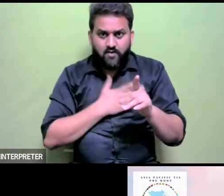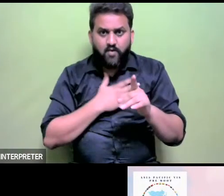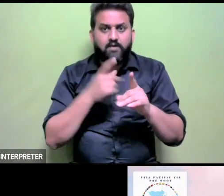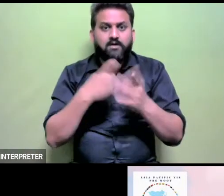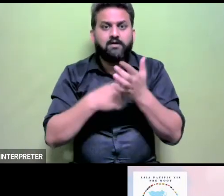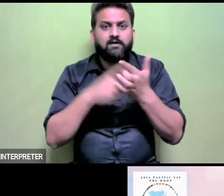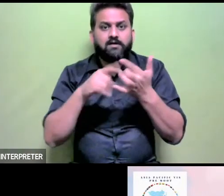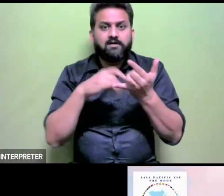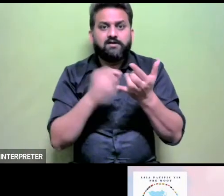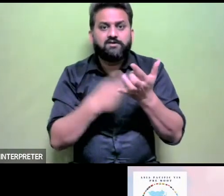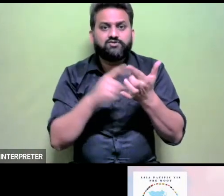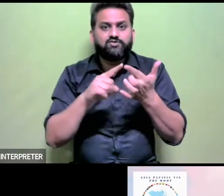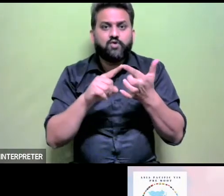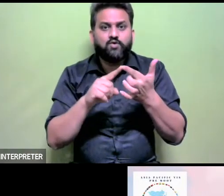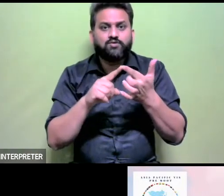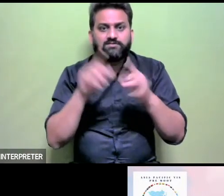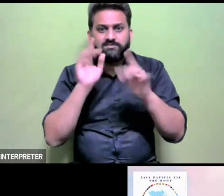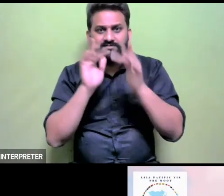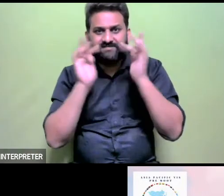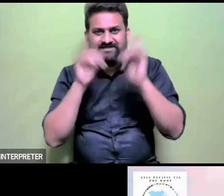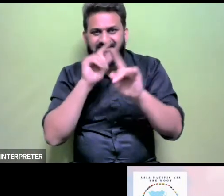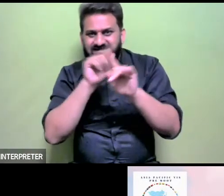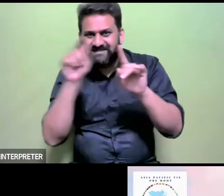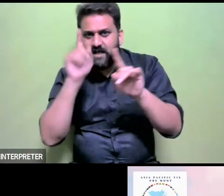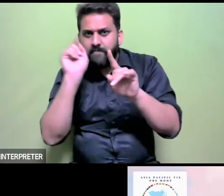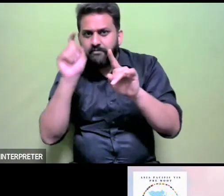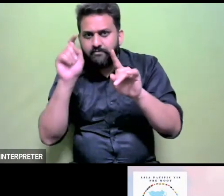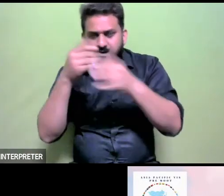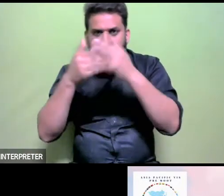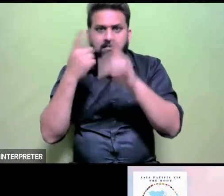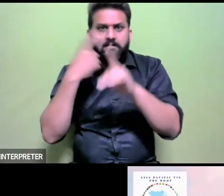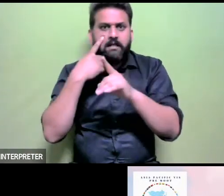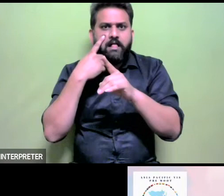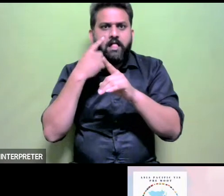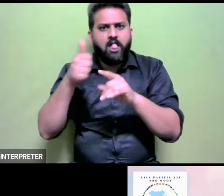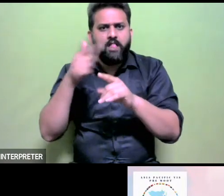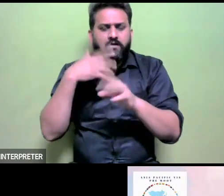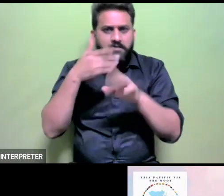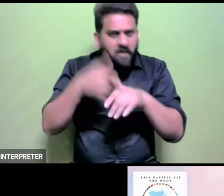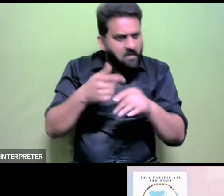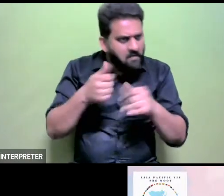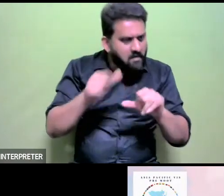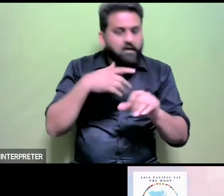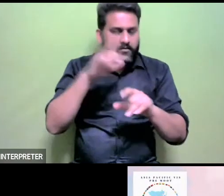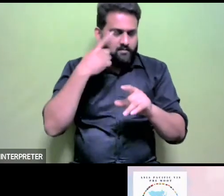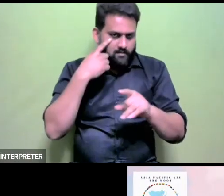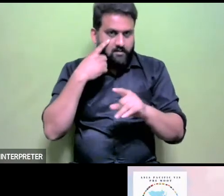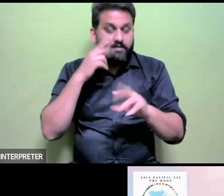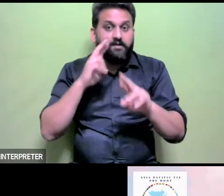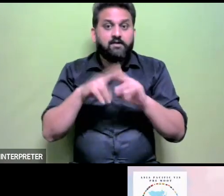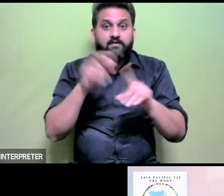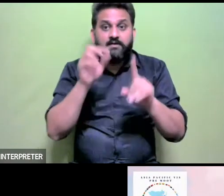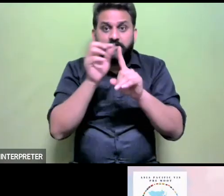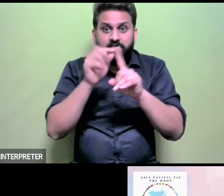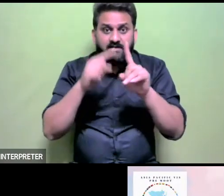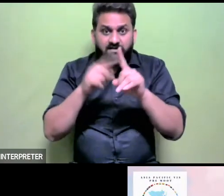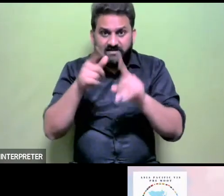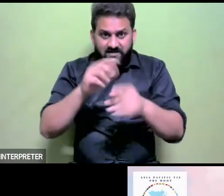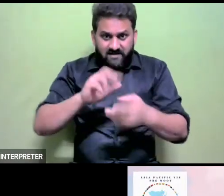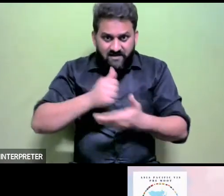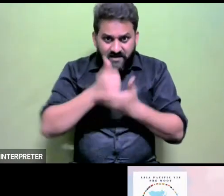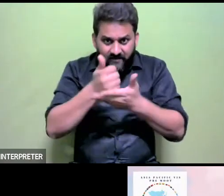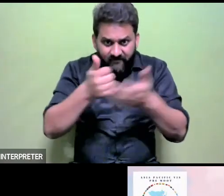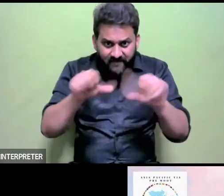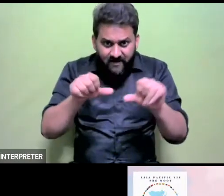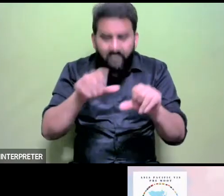section. And last time we see it was working, but I will check again, but it is working. So if the PowerPoint is not helping you, maybe on